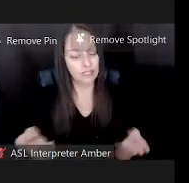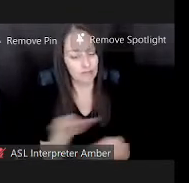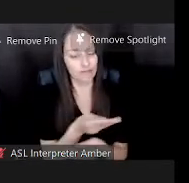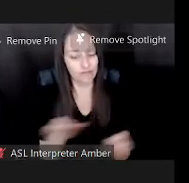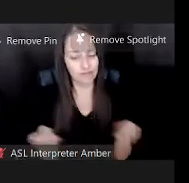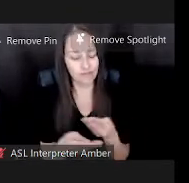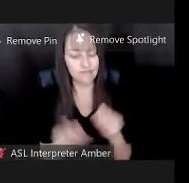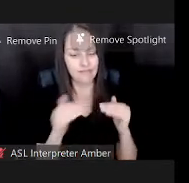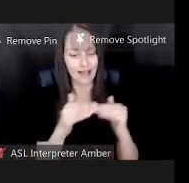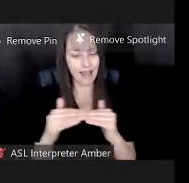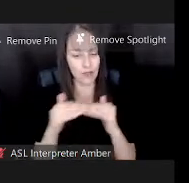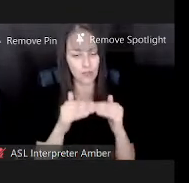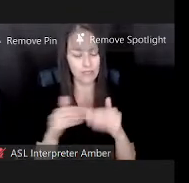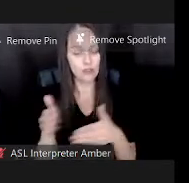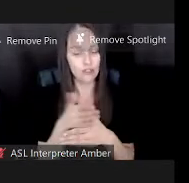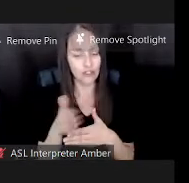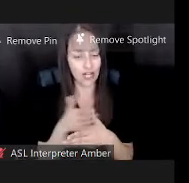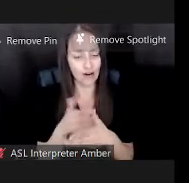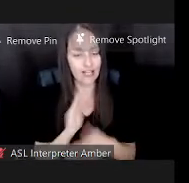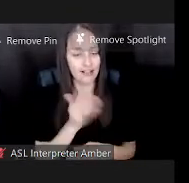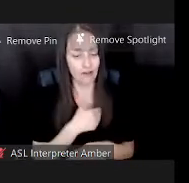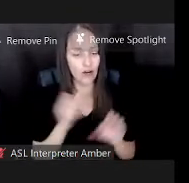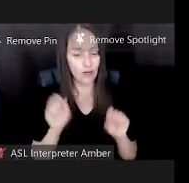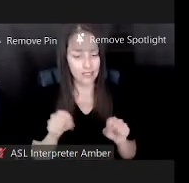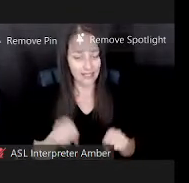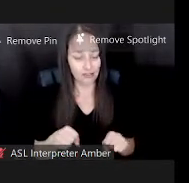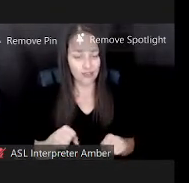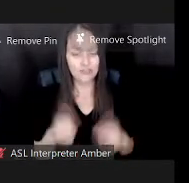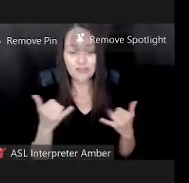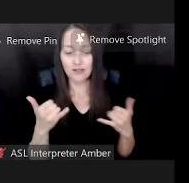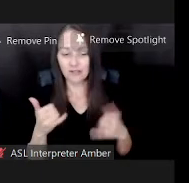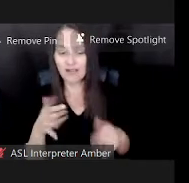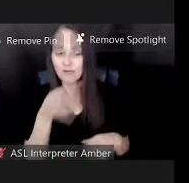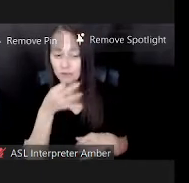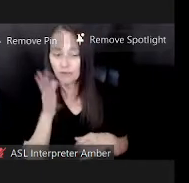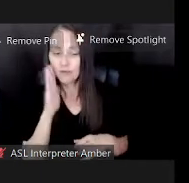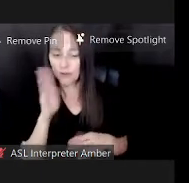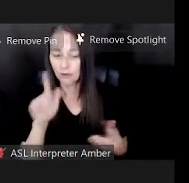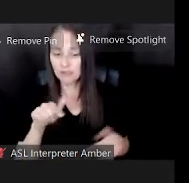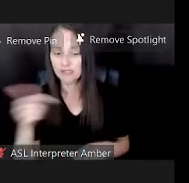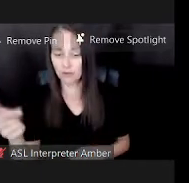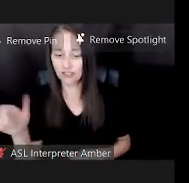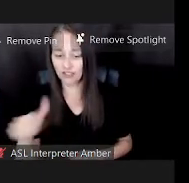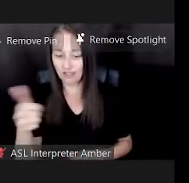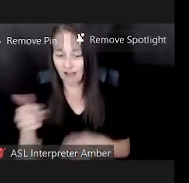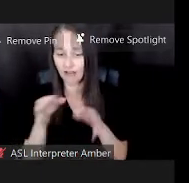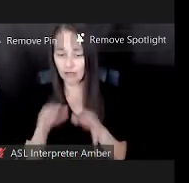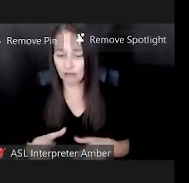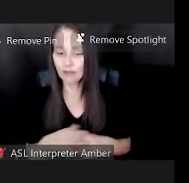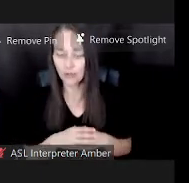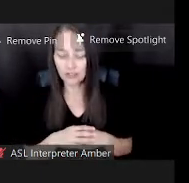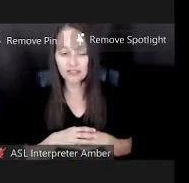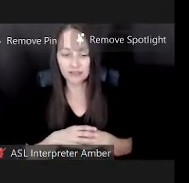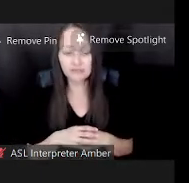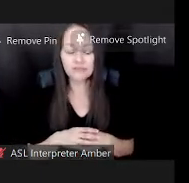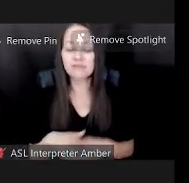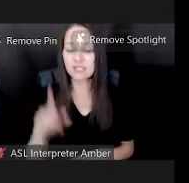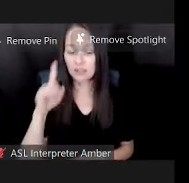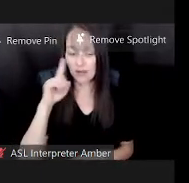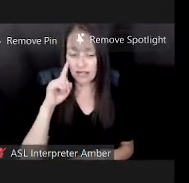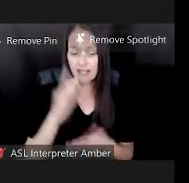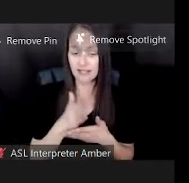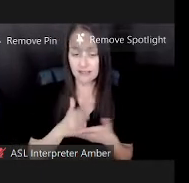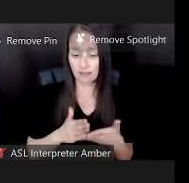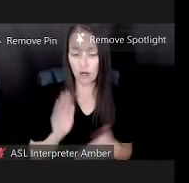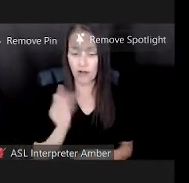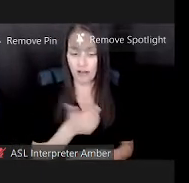sharing of our potential. Yeah. I also think it's part of our conversations about our